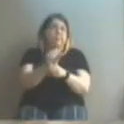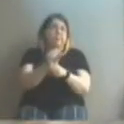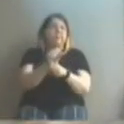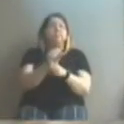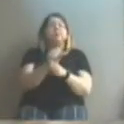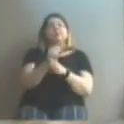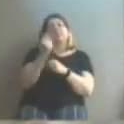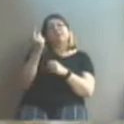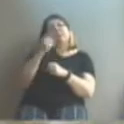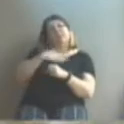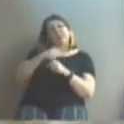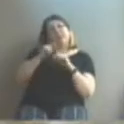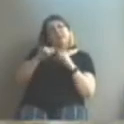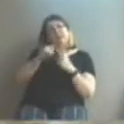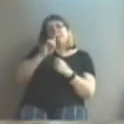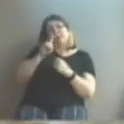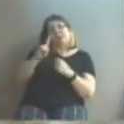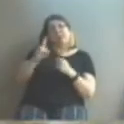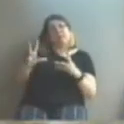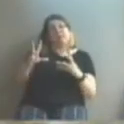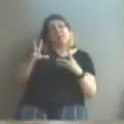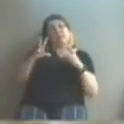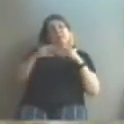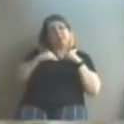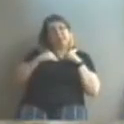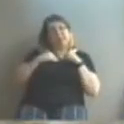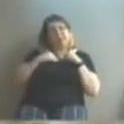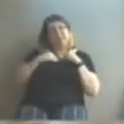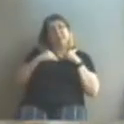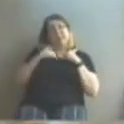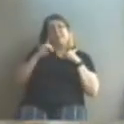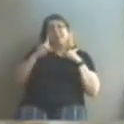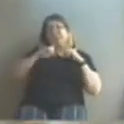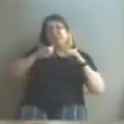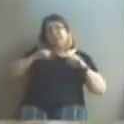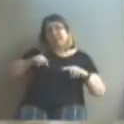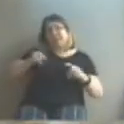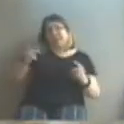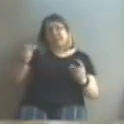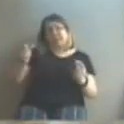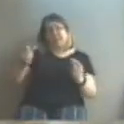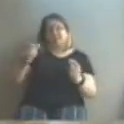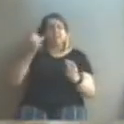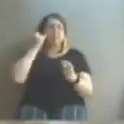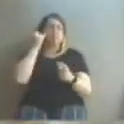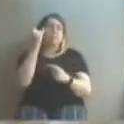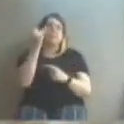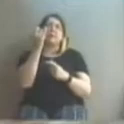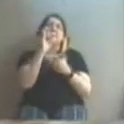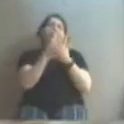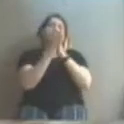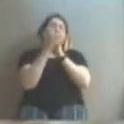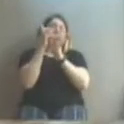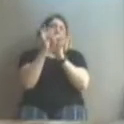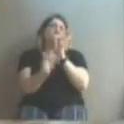Something that my team has really embraced as well around this responsiveness is an idea of